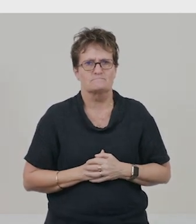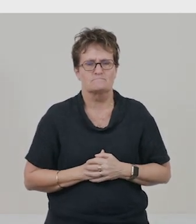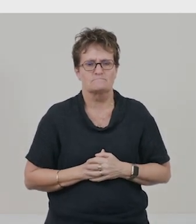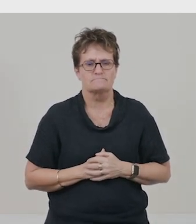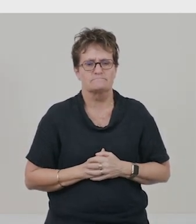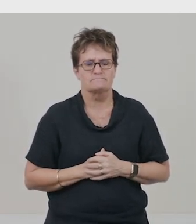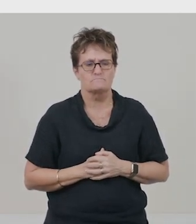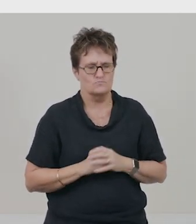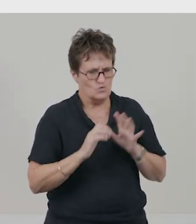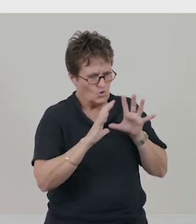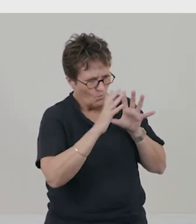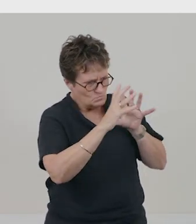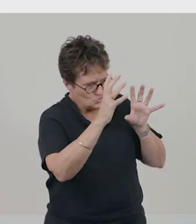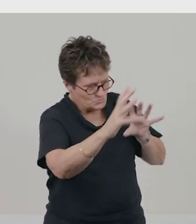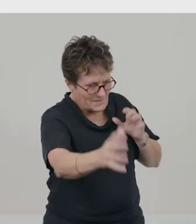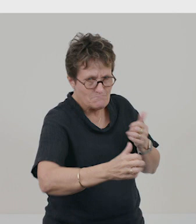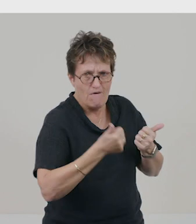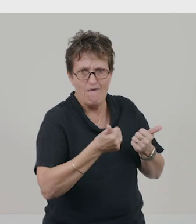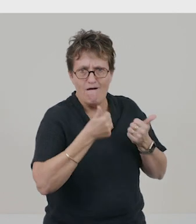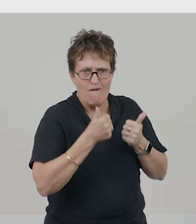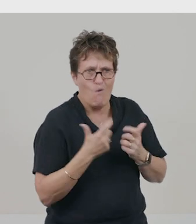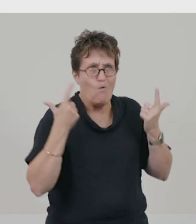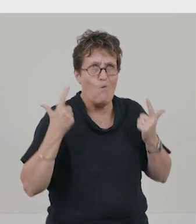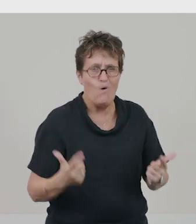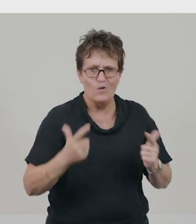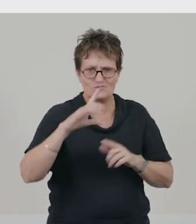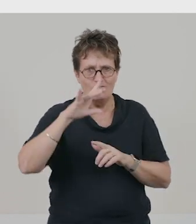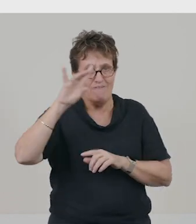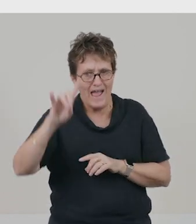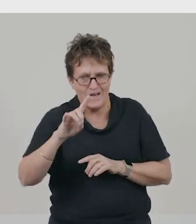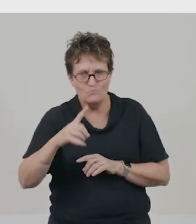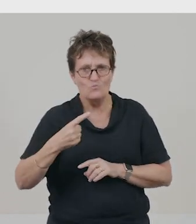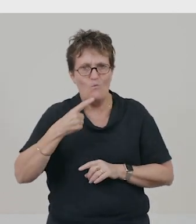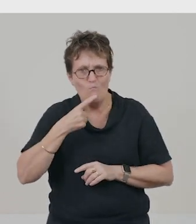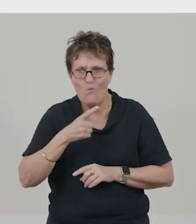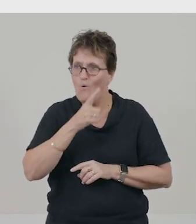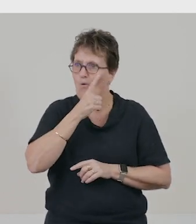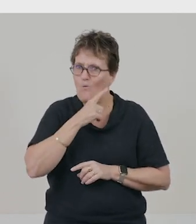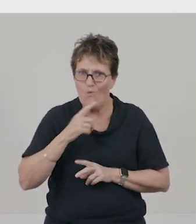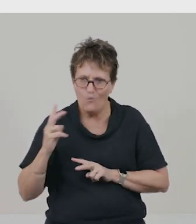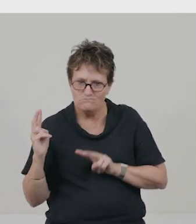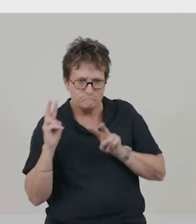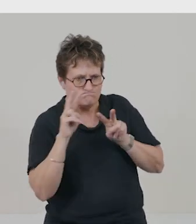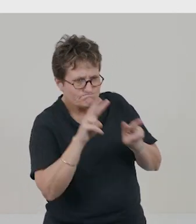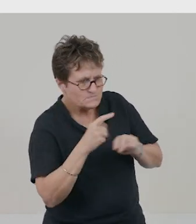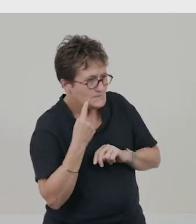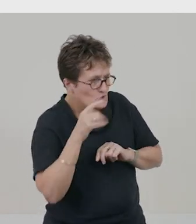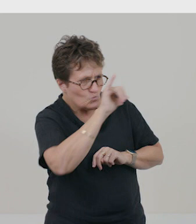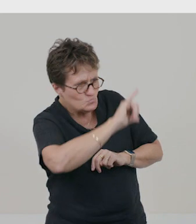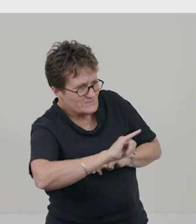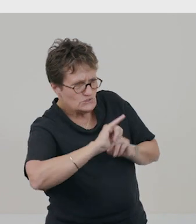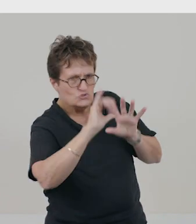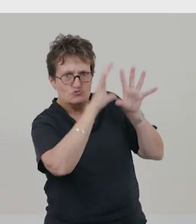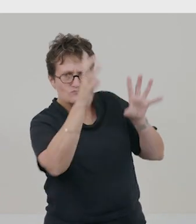The bush museum was such a hit that lots of animals and boys and girls came to see it. They came to see which tree